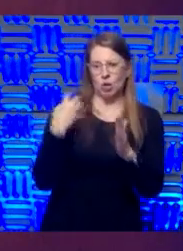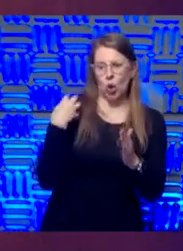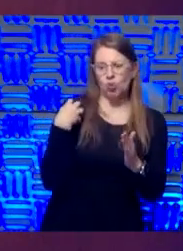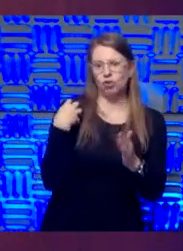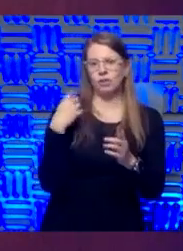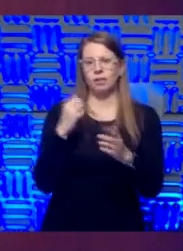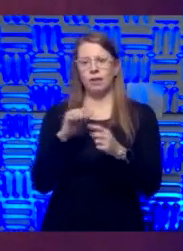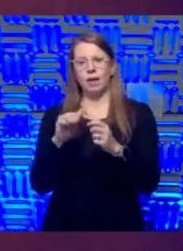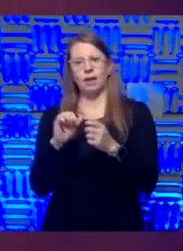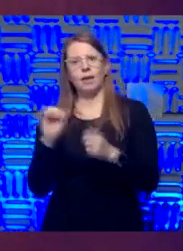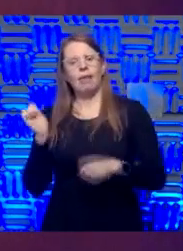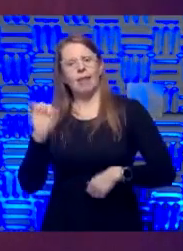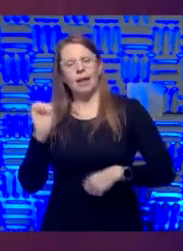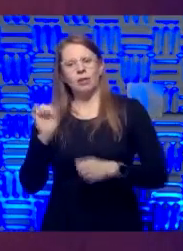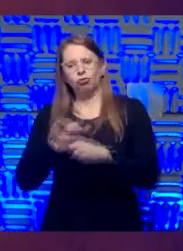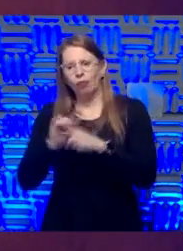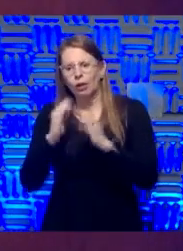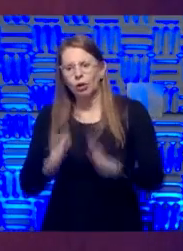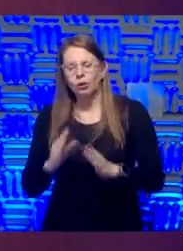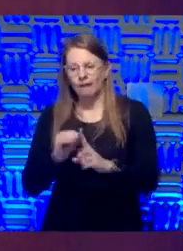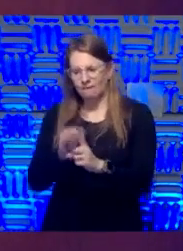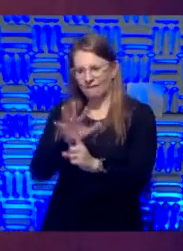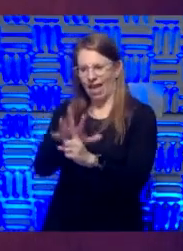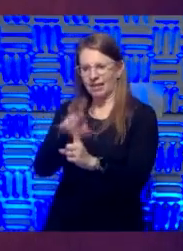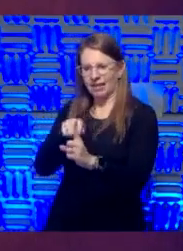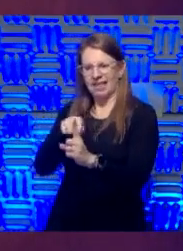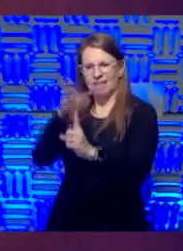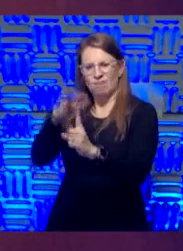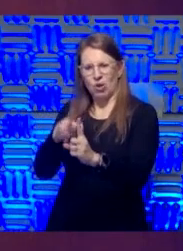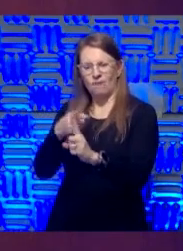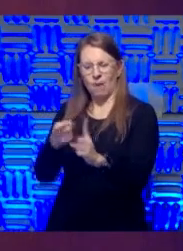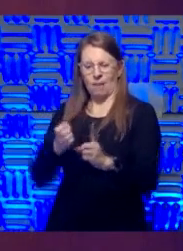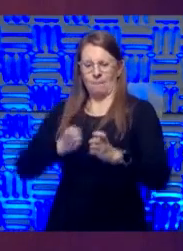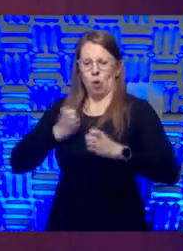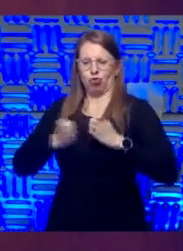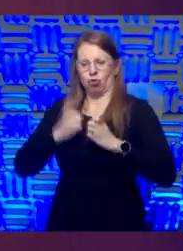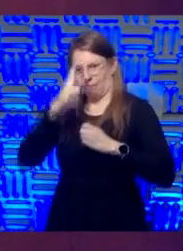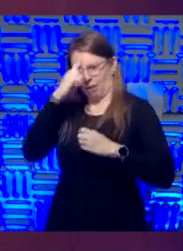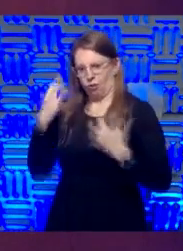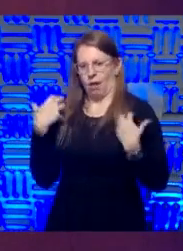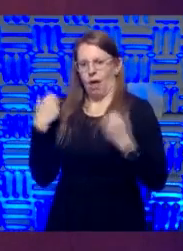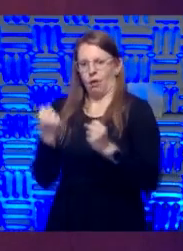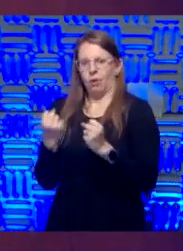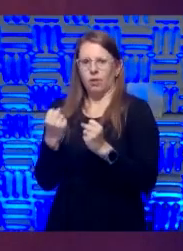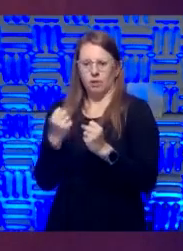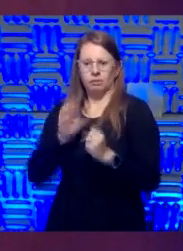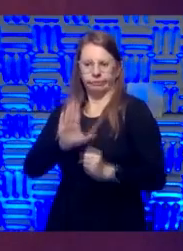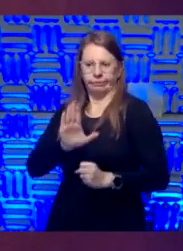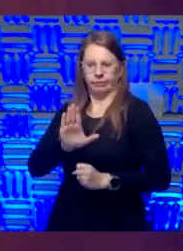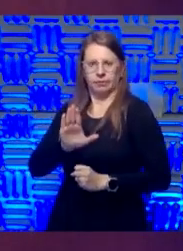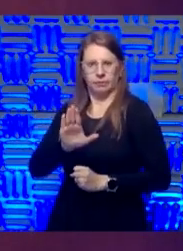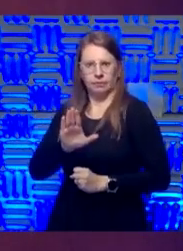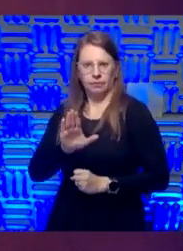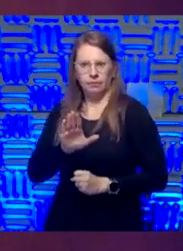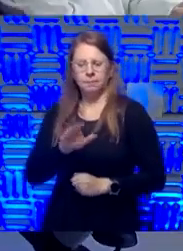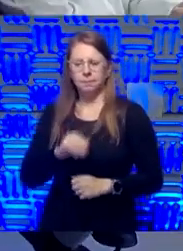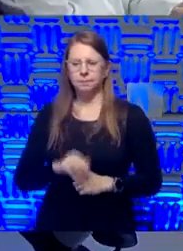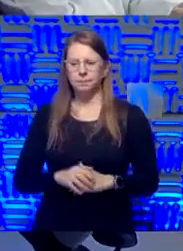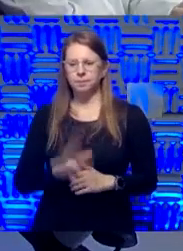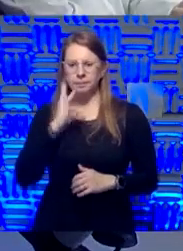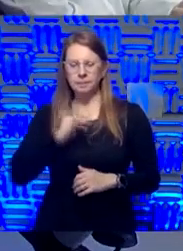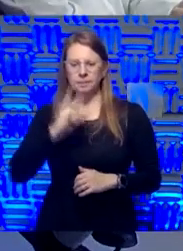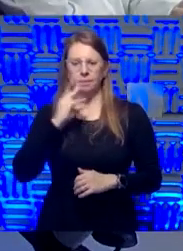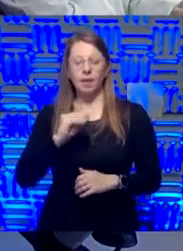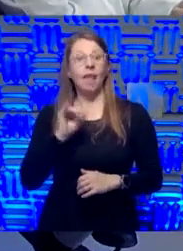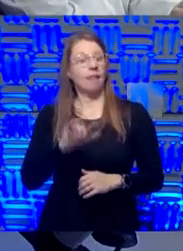aware of that, is what's the effect on that individual from an emotional, mental health status, not just physical. That becomes part of the equation